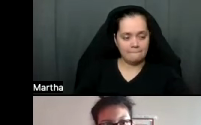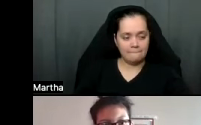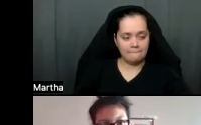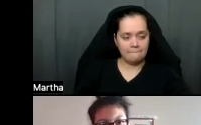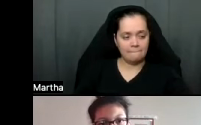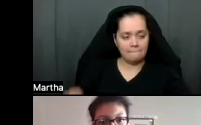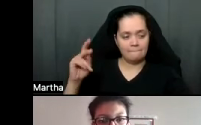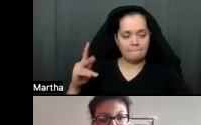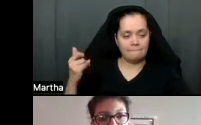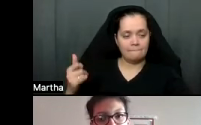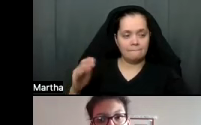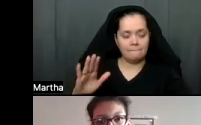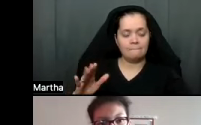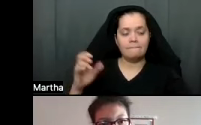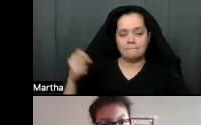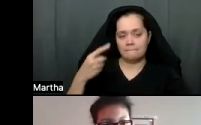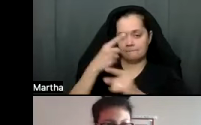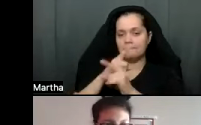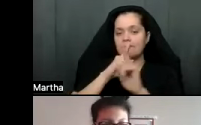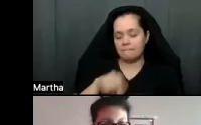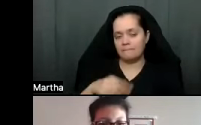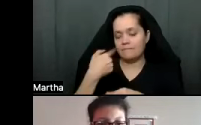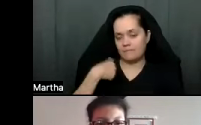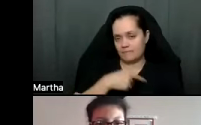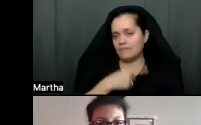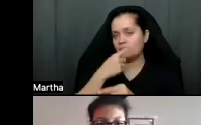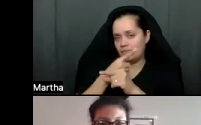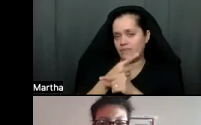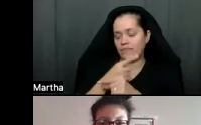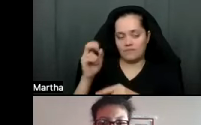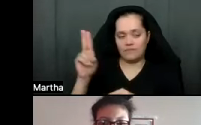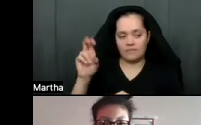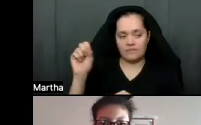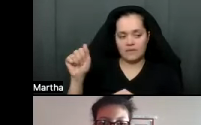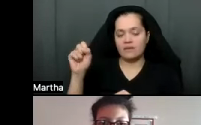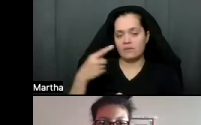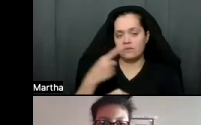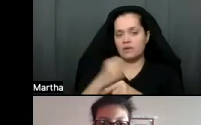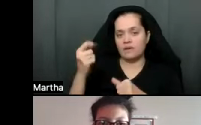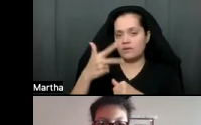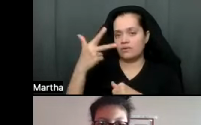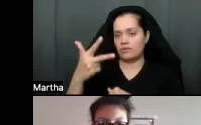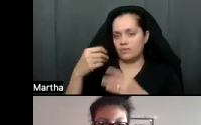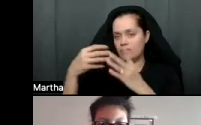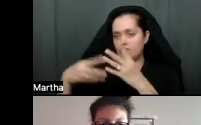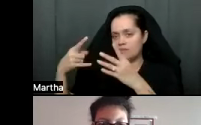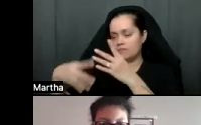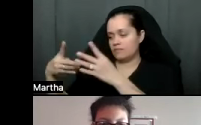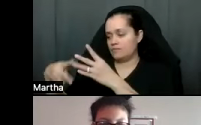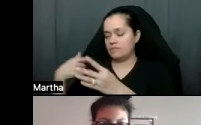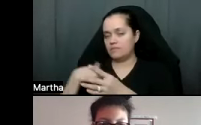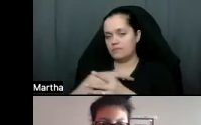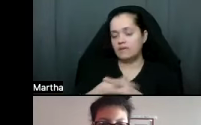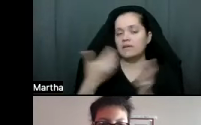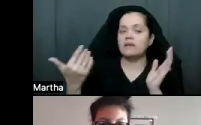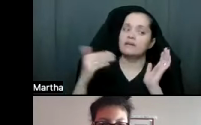Okay, so indeed the correct answer would be us, the USA. We're on all 3 of those lists. And